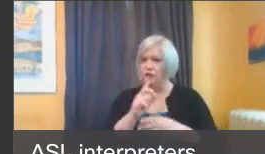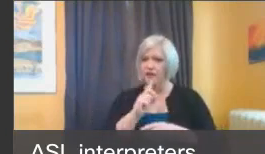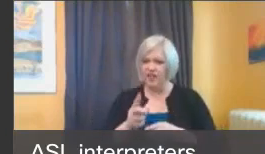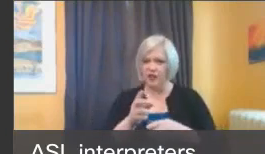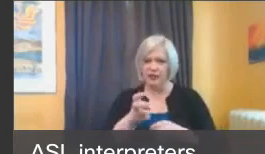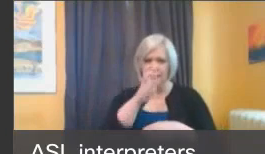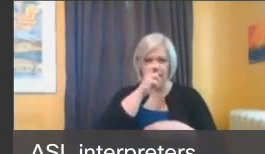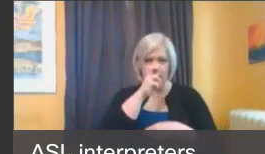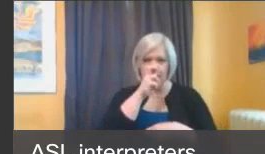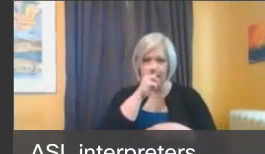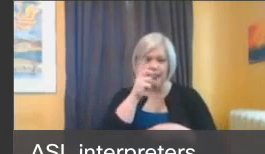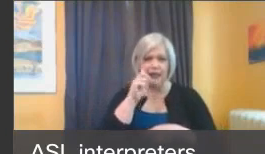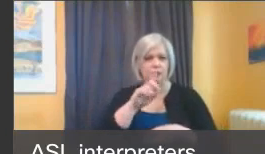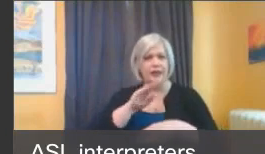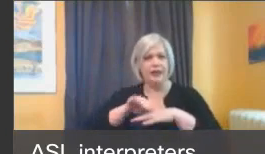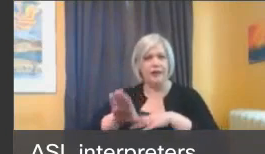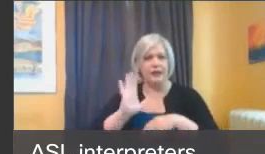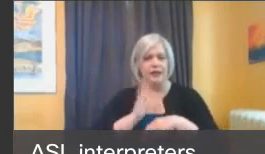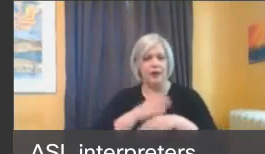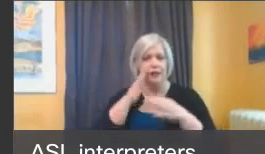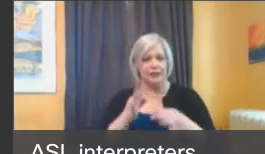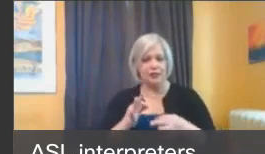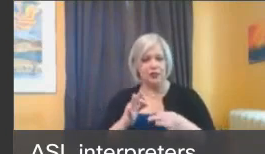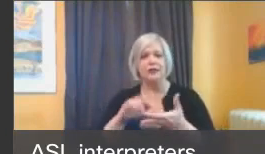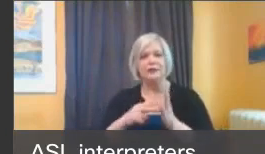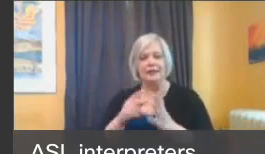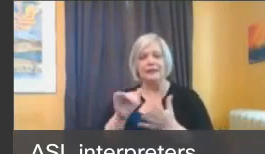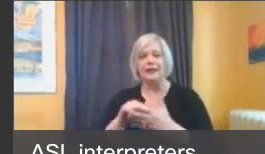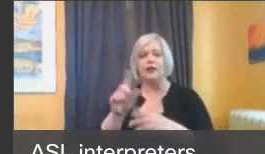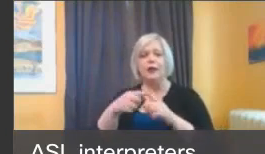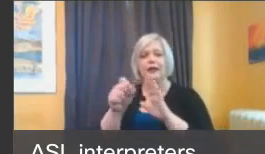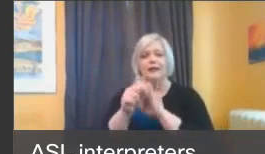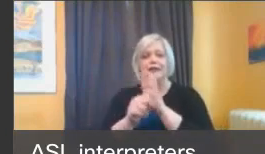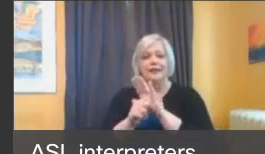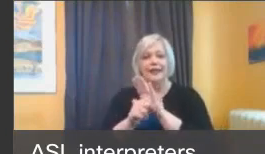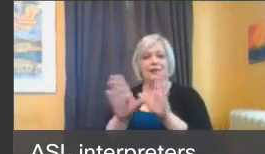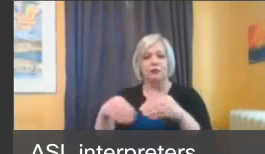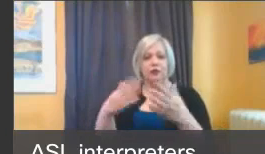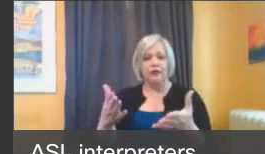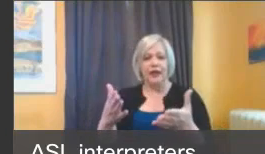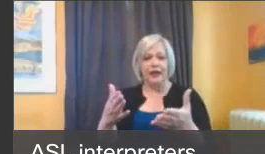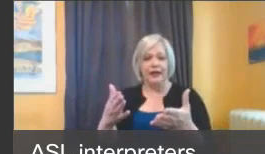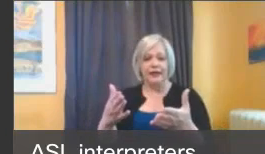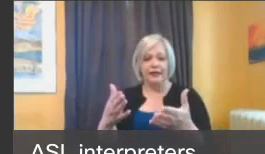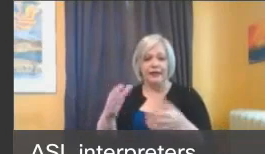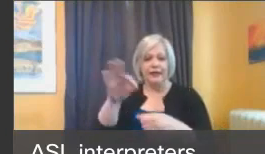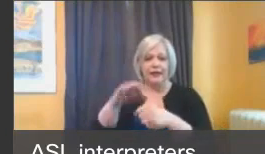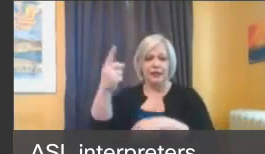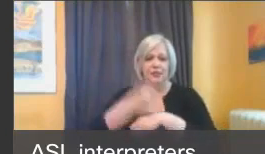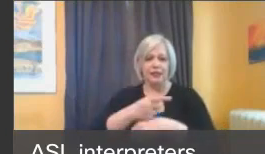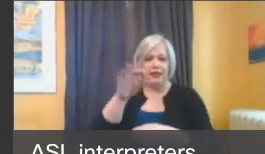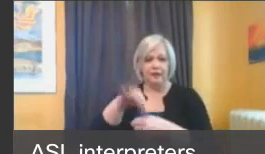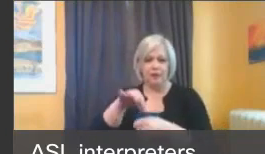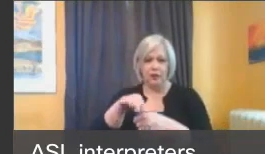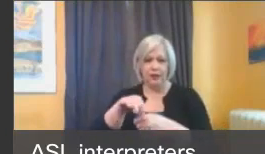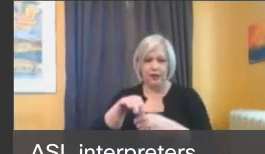purposes, understanding that decision pretty much establishes that as long as states provide election day voting, right,